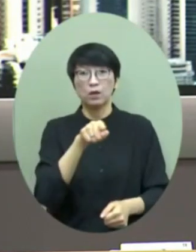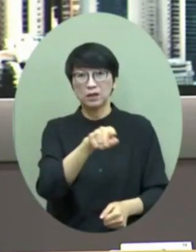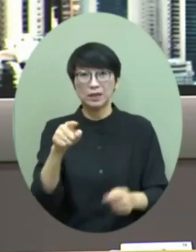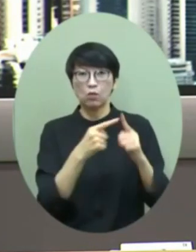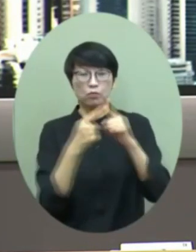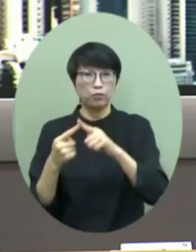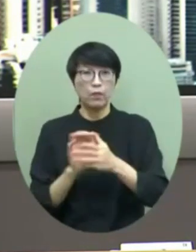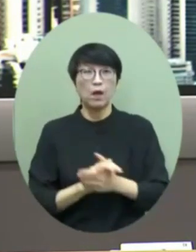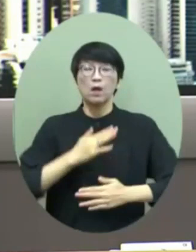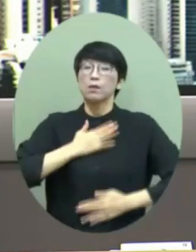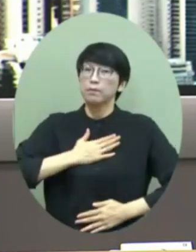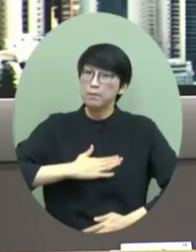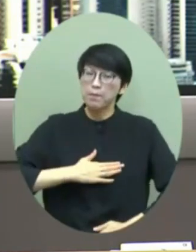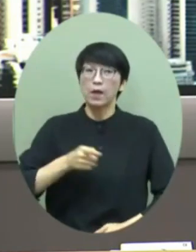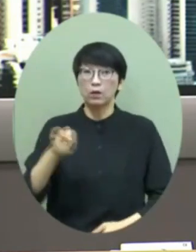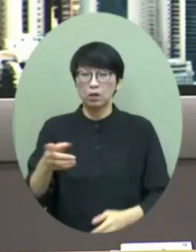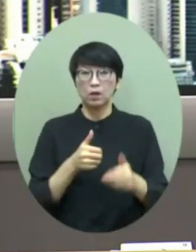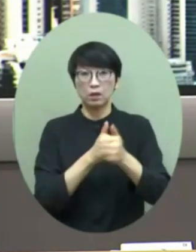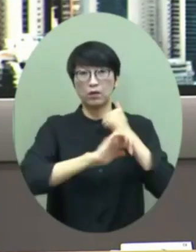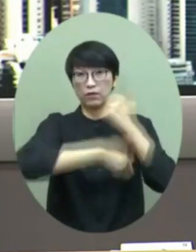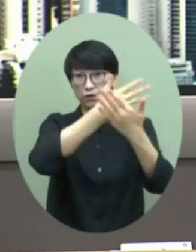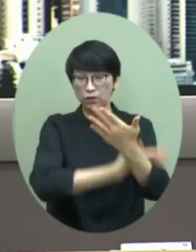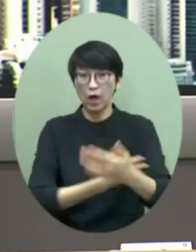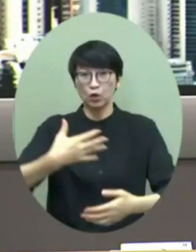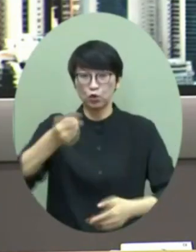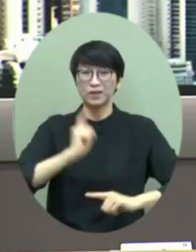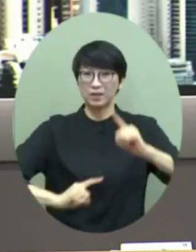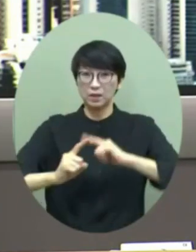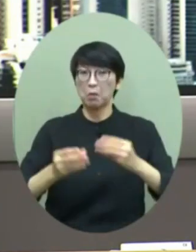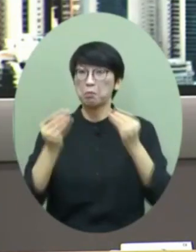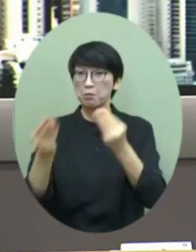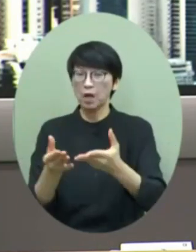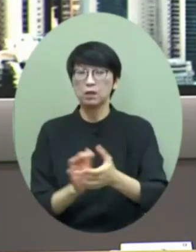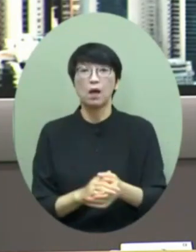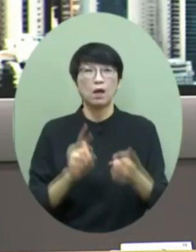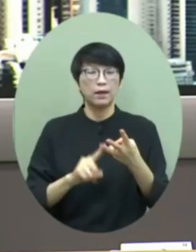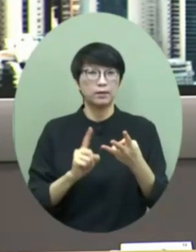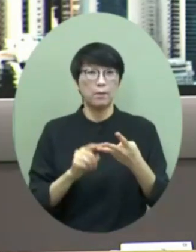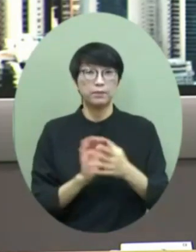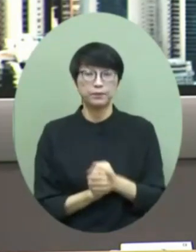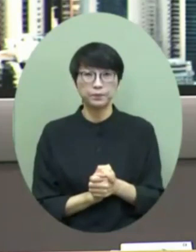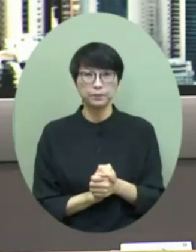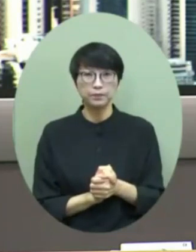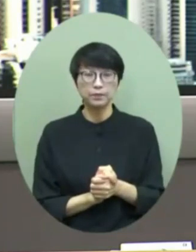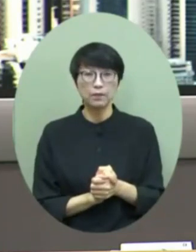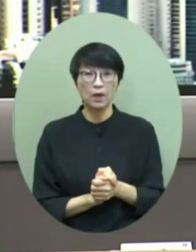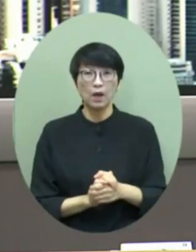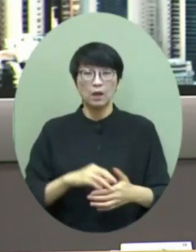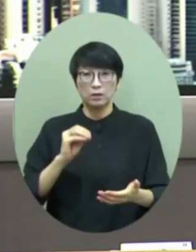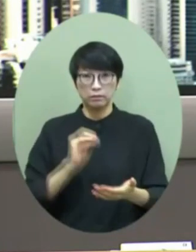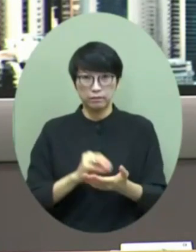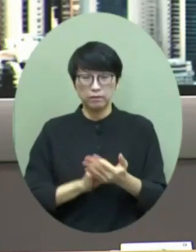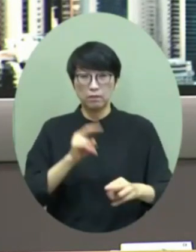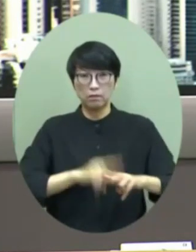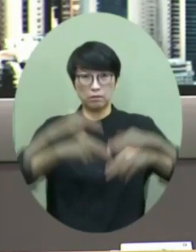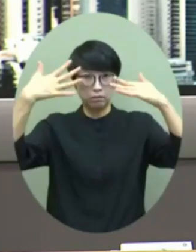to make sure that the majority of the citizens here will continue to enjoy the rights and freedoms that they duly